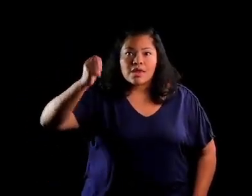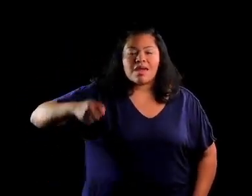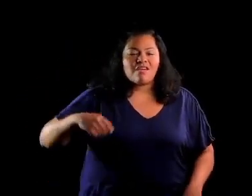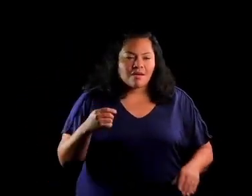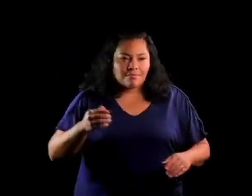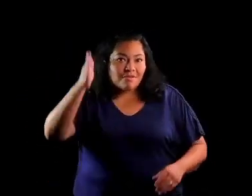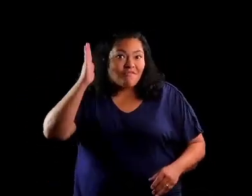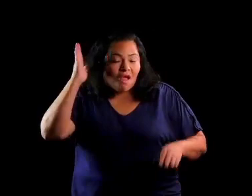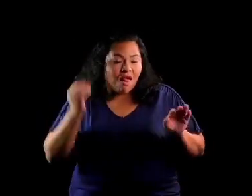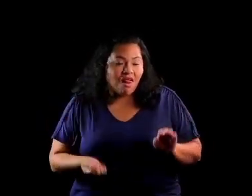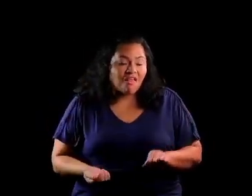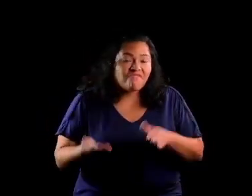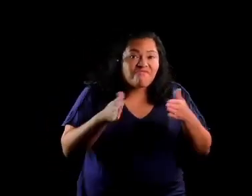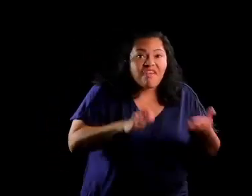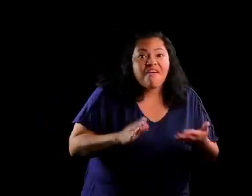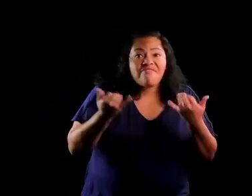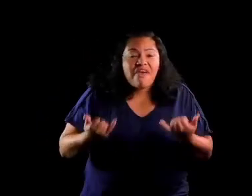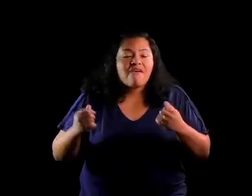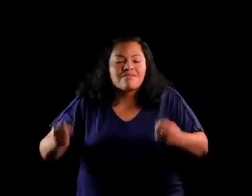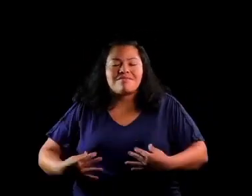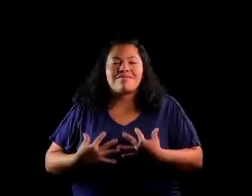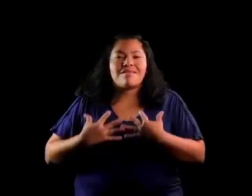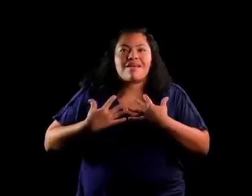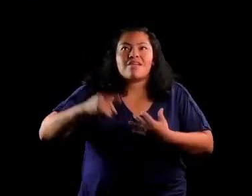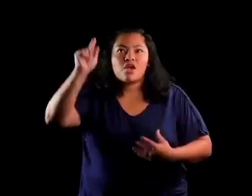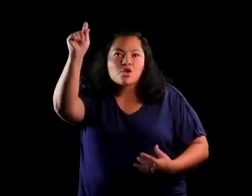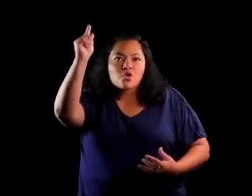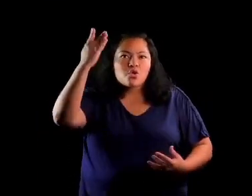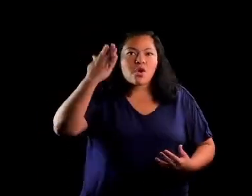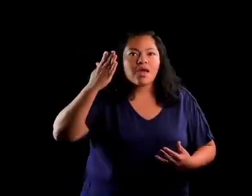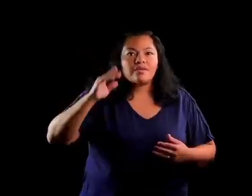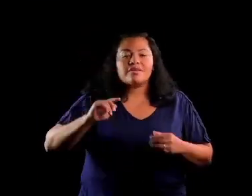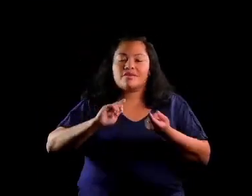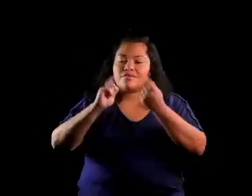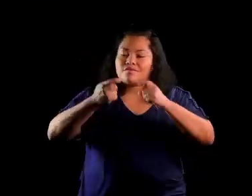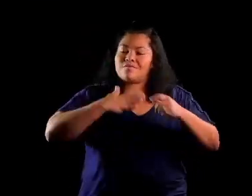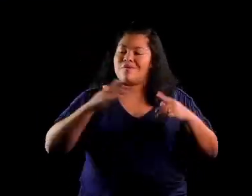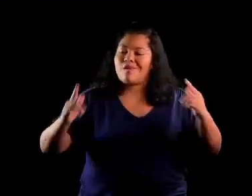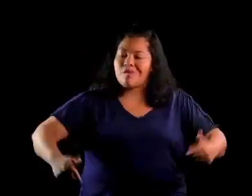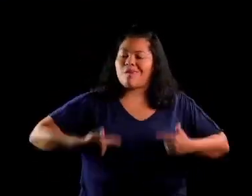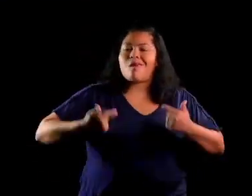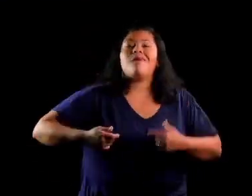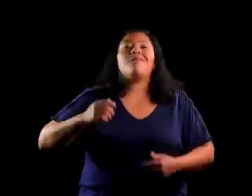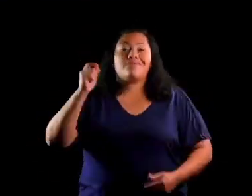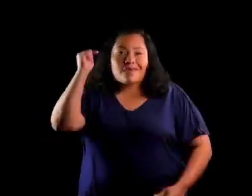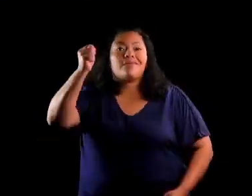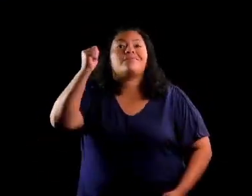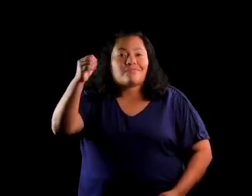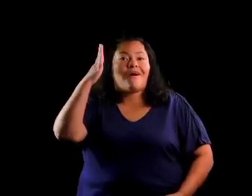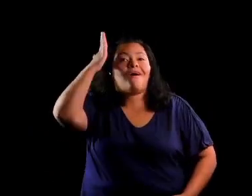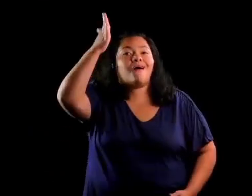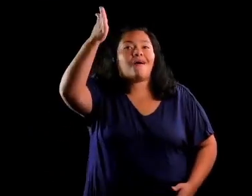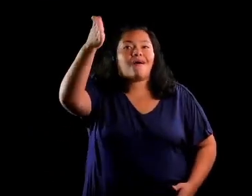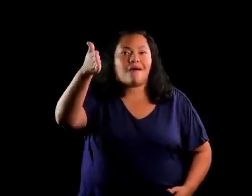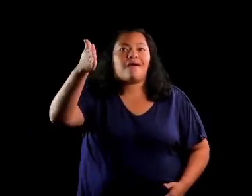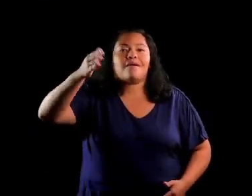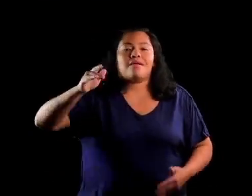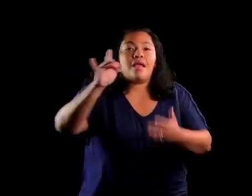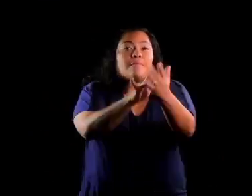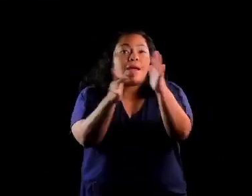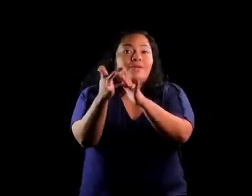Testimony, from death to life. That's right. 'Cause grace rewrote my story. That's what grace does. Come